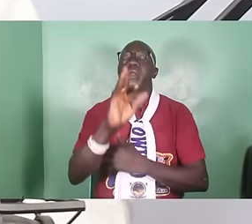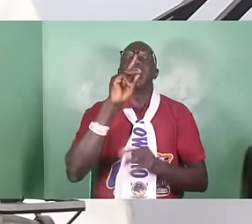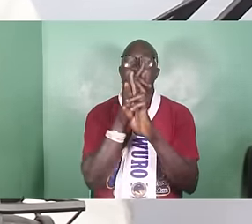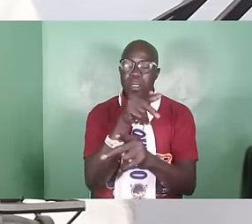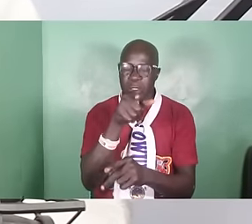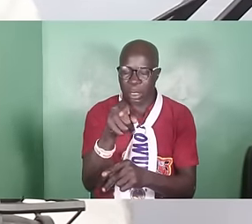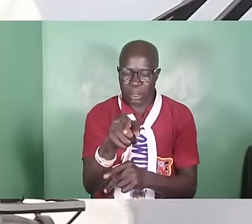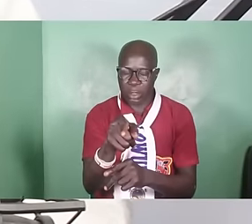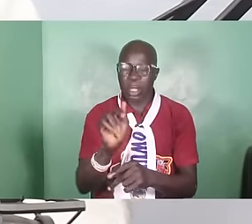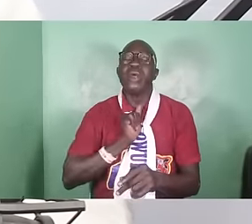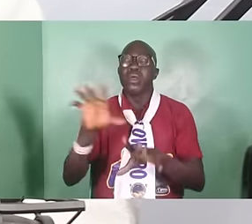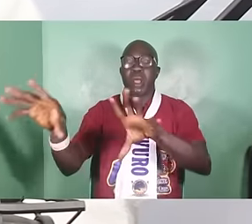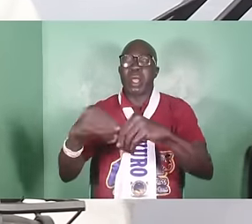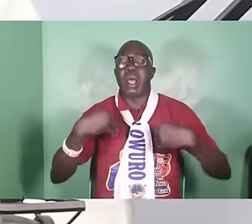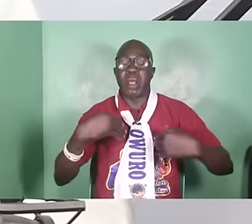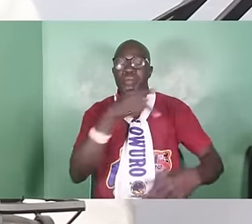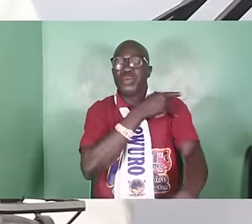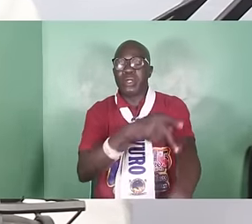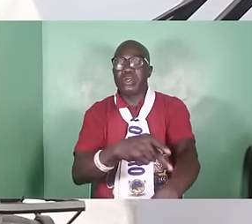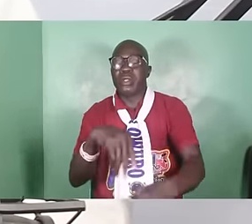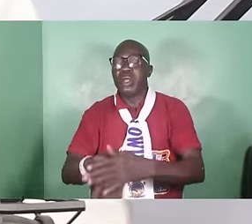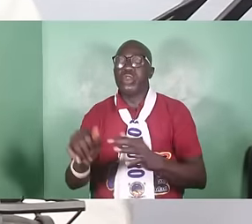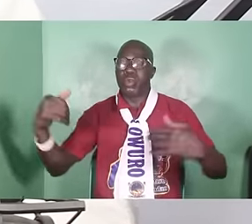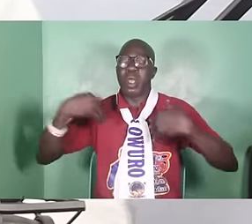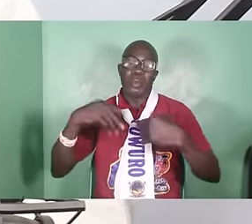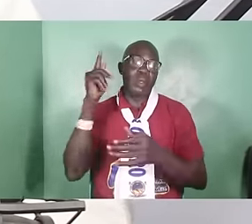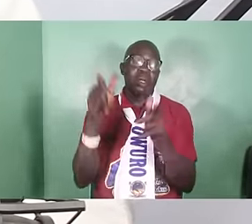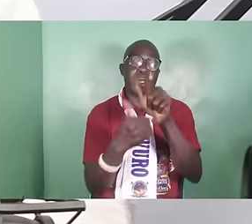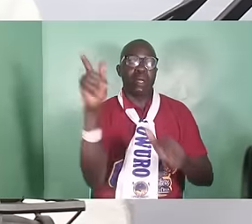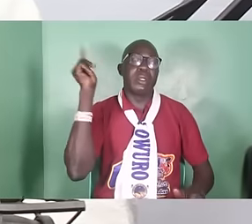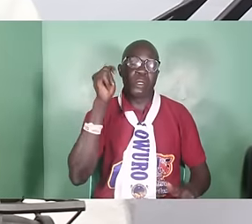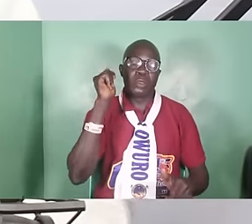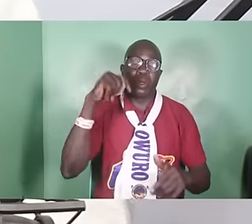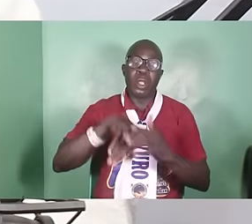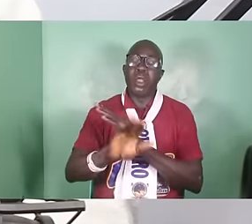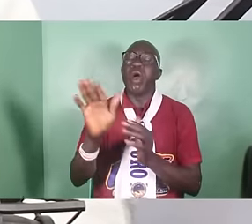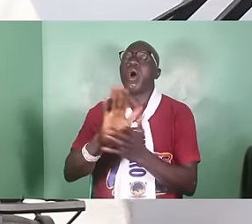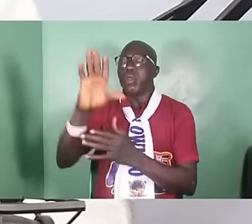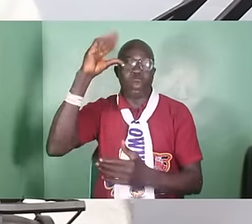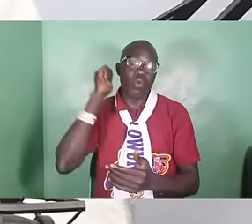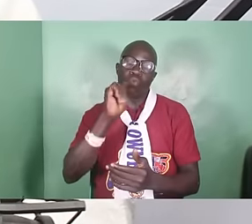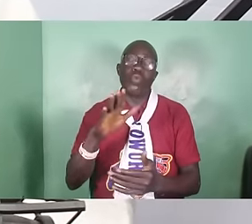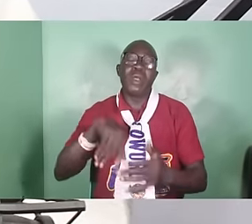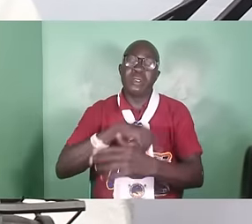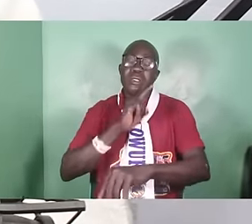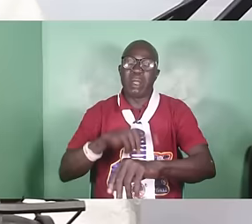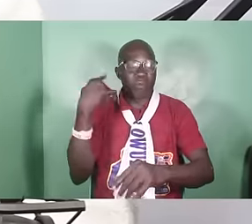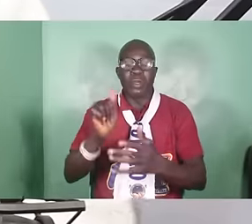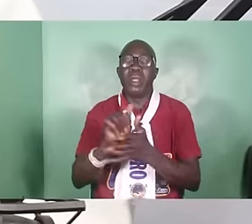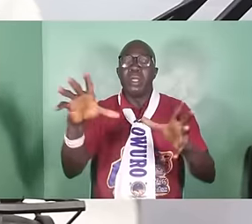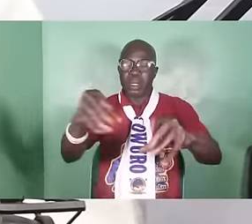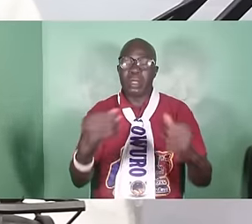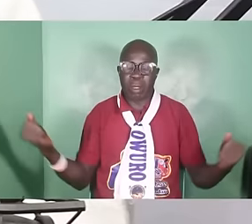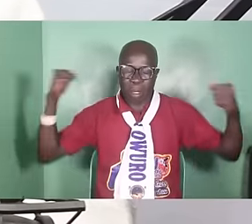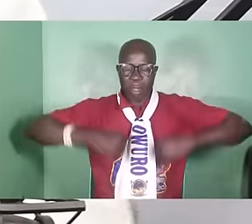olo. Amen. O ya lo loyun. Amen. Wa ni eri nla. Amen. Omo benin akoto. O ya gba aso